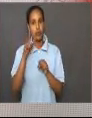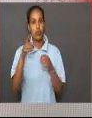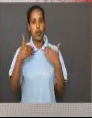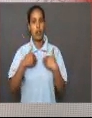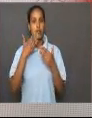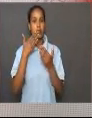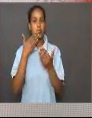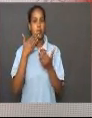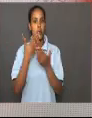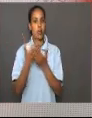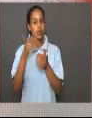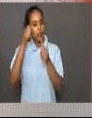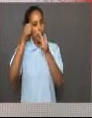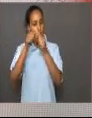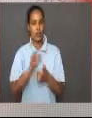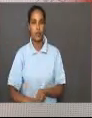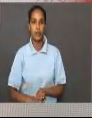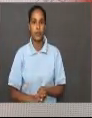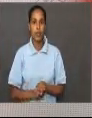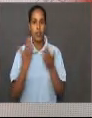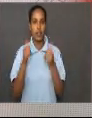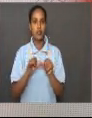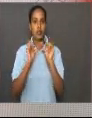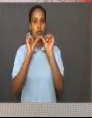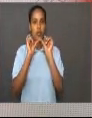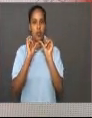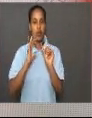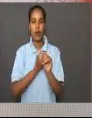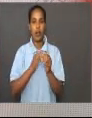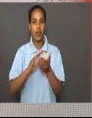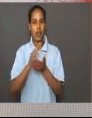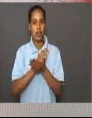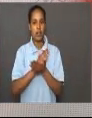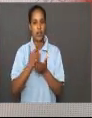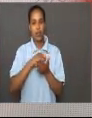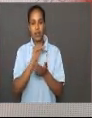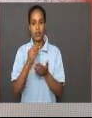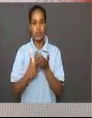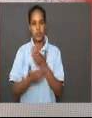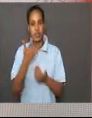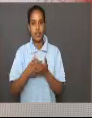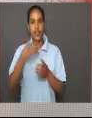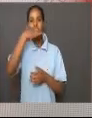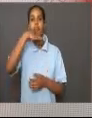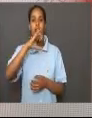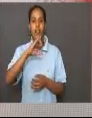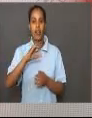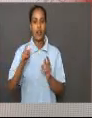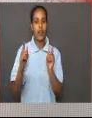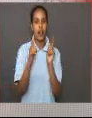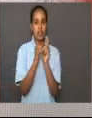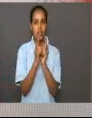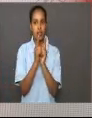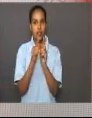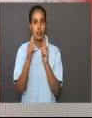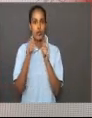a great memory. Let us move on with our lesson and discuss heat in relation